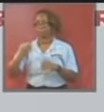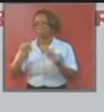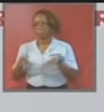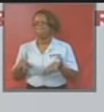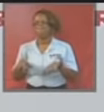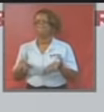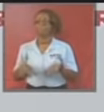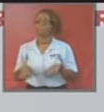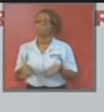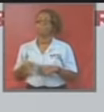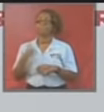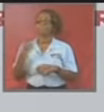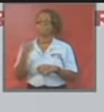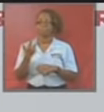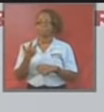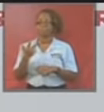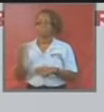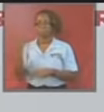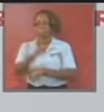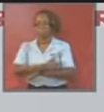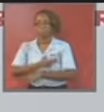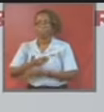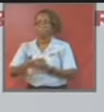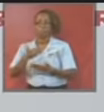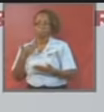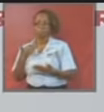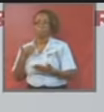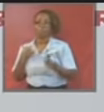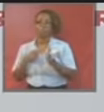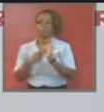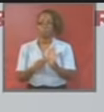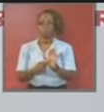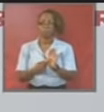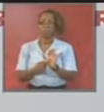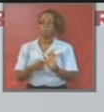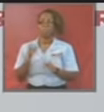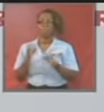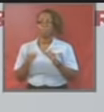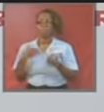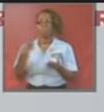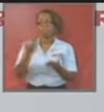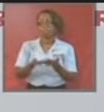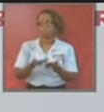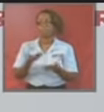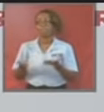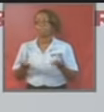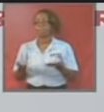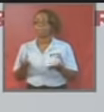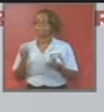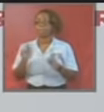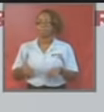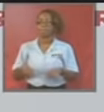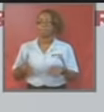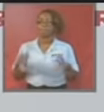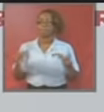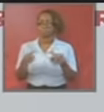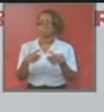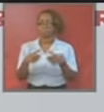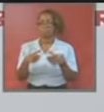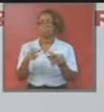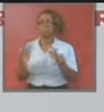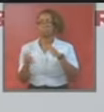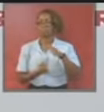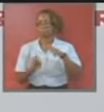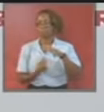those persons go, there will be amendments to the policy as time goes by. If it necessitates, for example, and we went